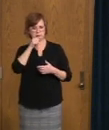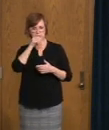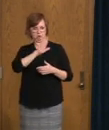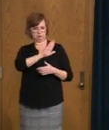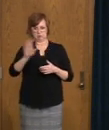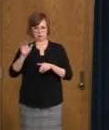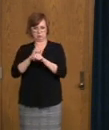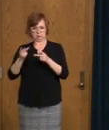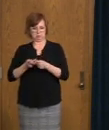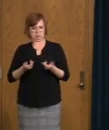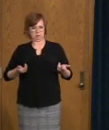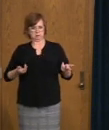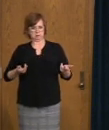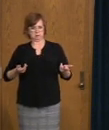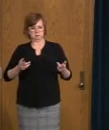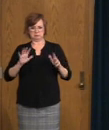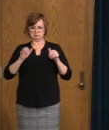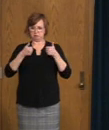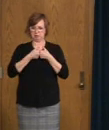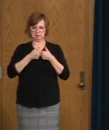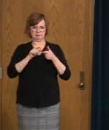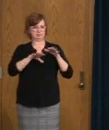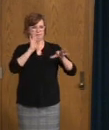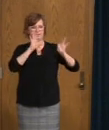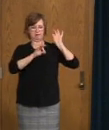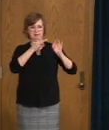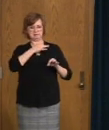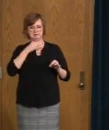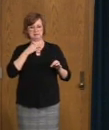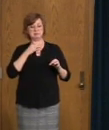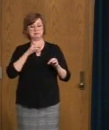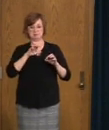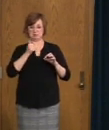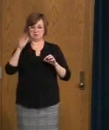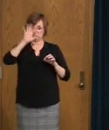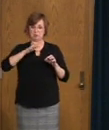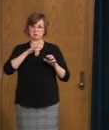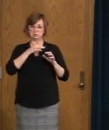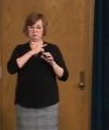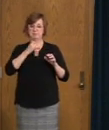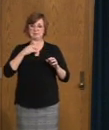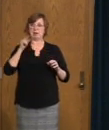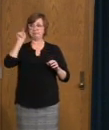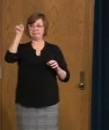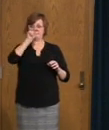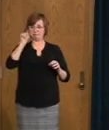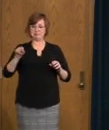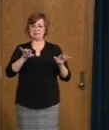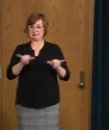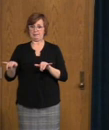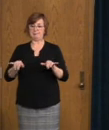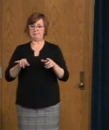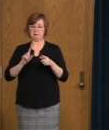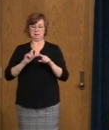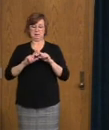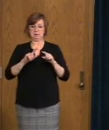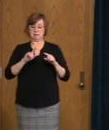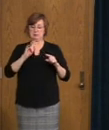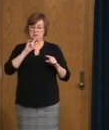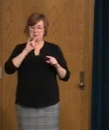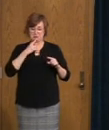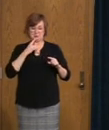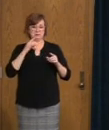the widespread community-based transmission is where we're seeing the virus come into our facilities, but it has a very dramatic effect. And just to